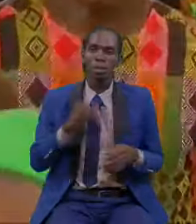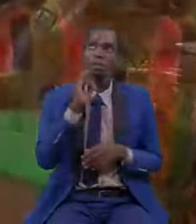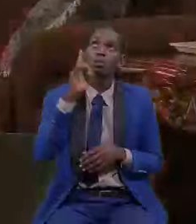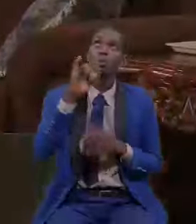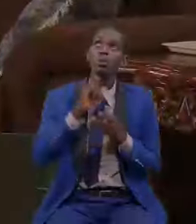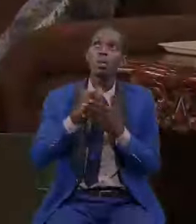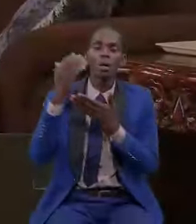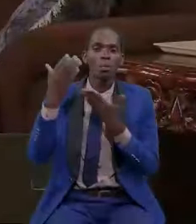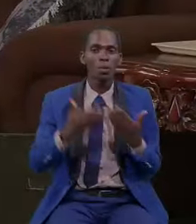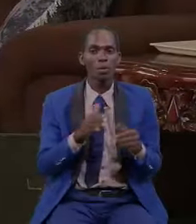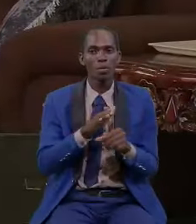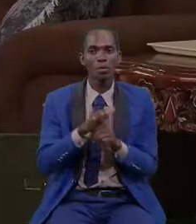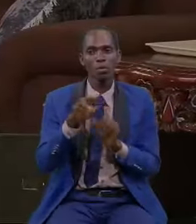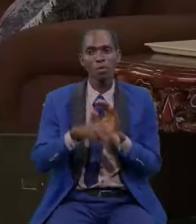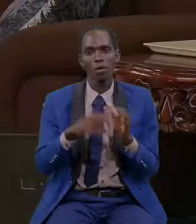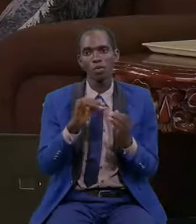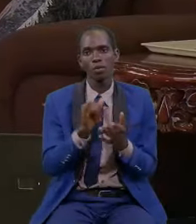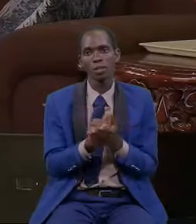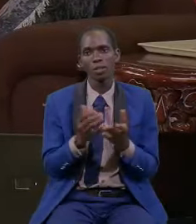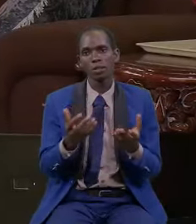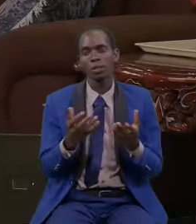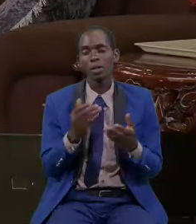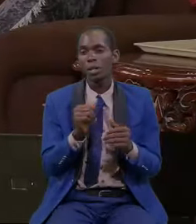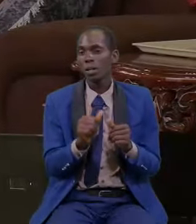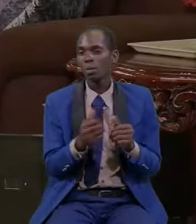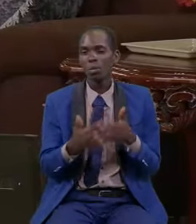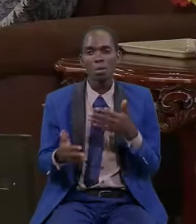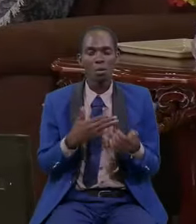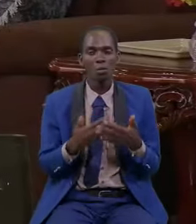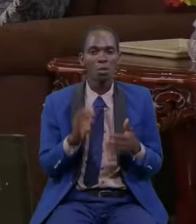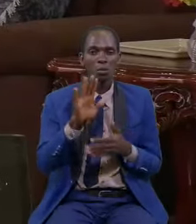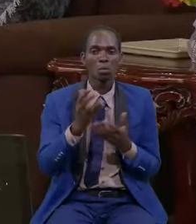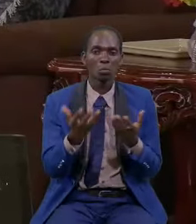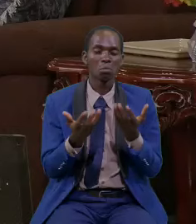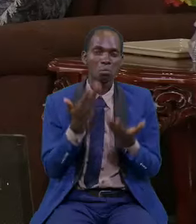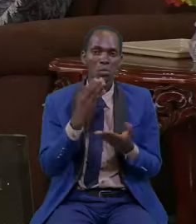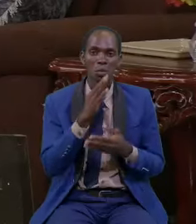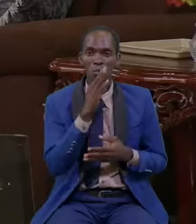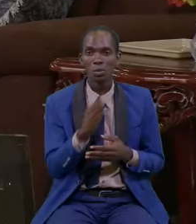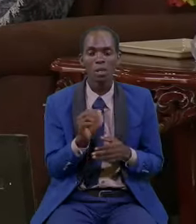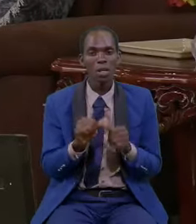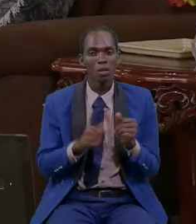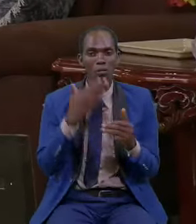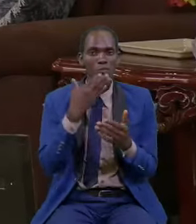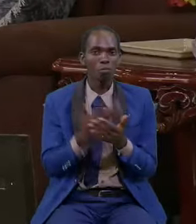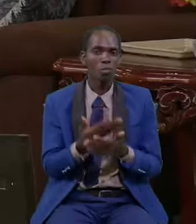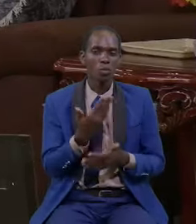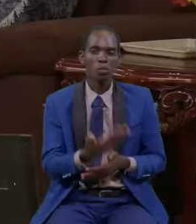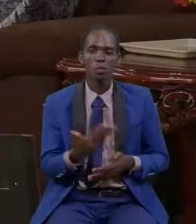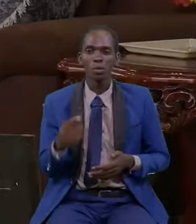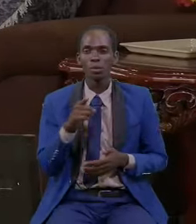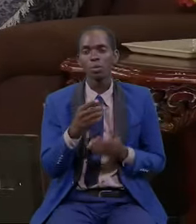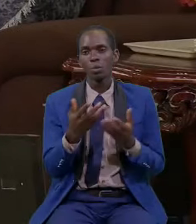that desire. And so whatever the desire is, every good thing you want, every